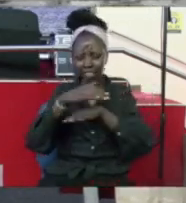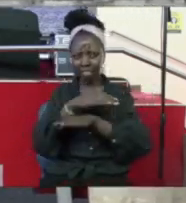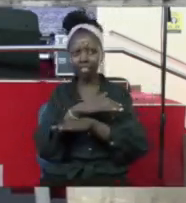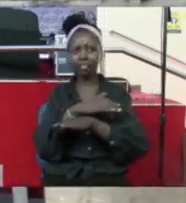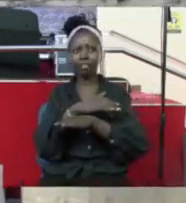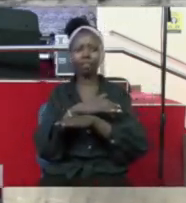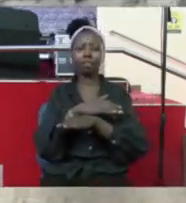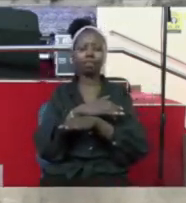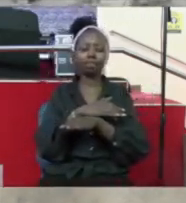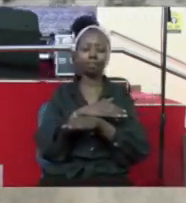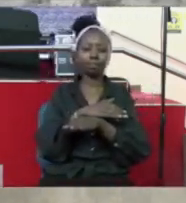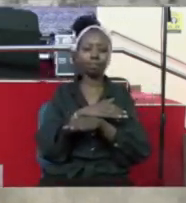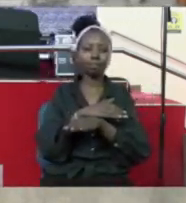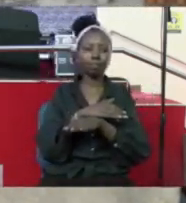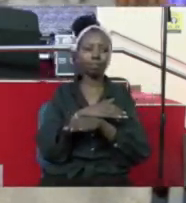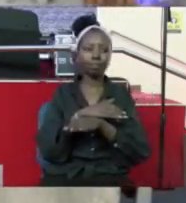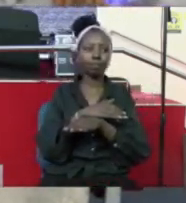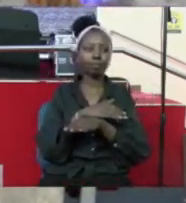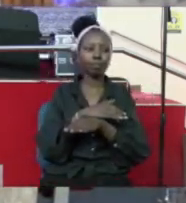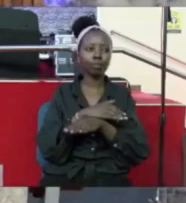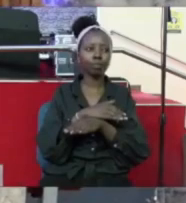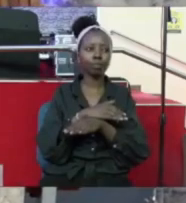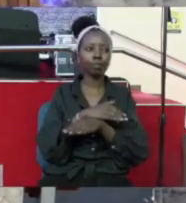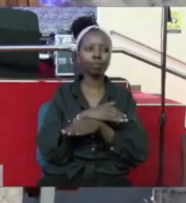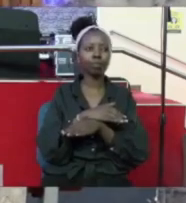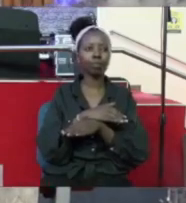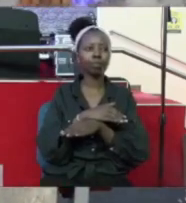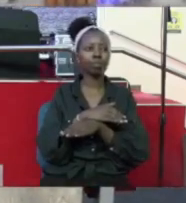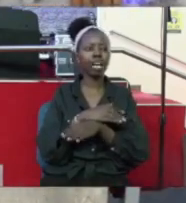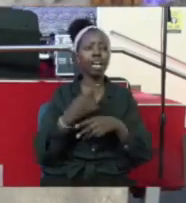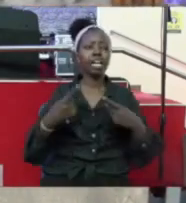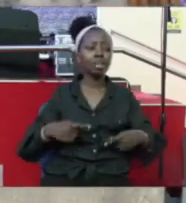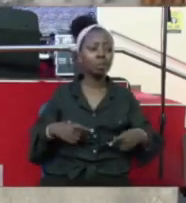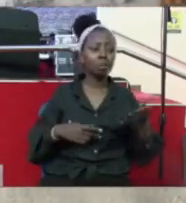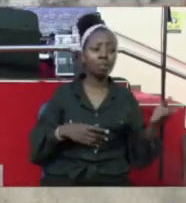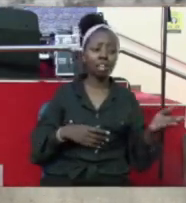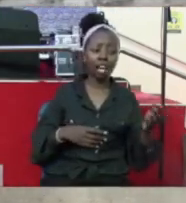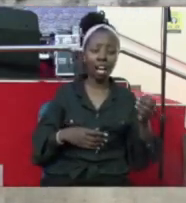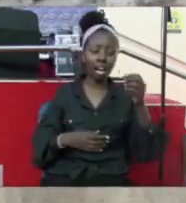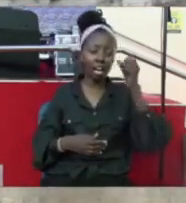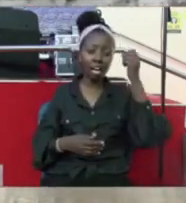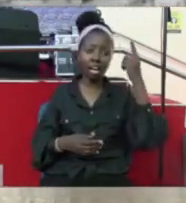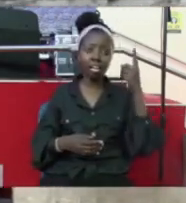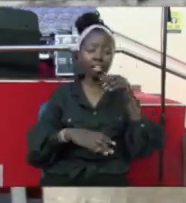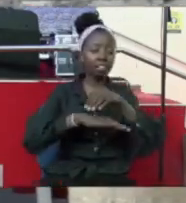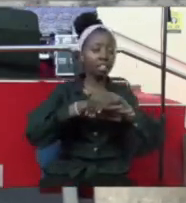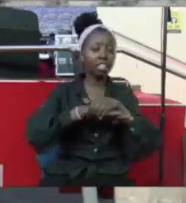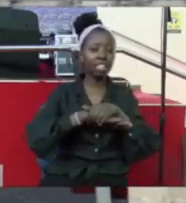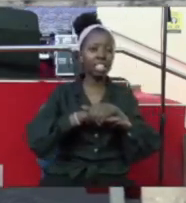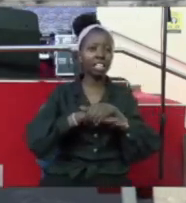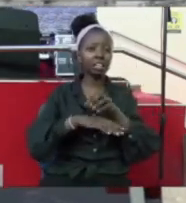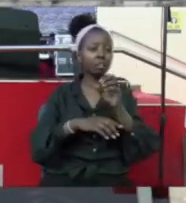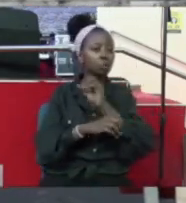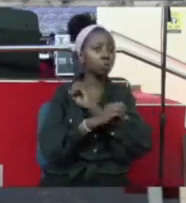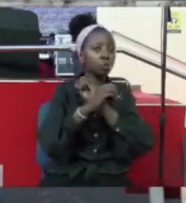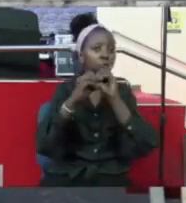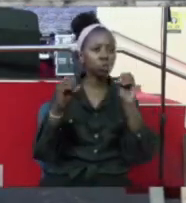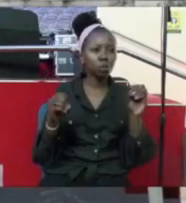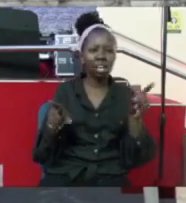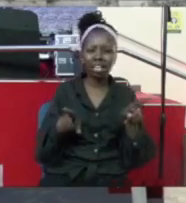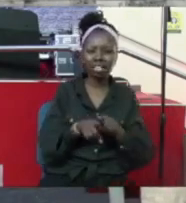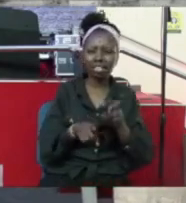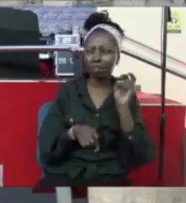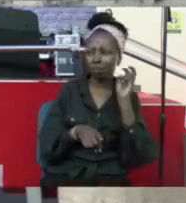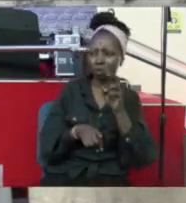masaa jioni jioni. And the natives there did not understand English. Na wale wakazi wa pale hawakuelewa kizungu. And they looked hostile. Na